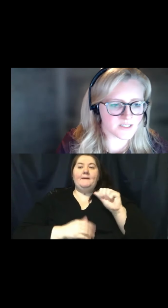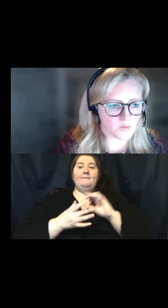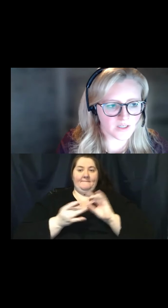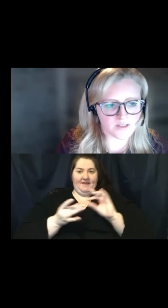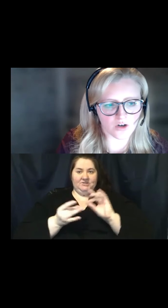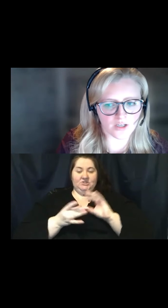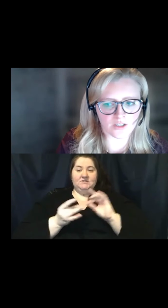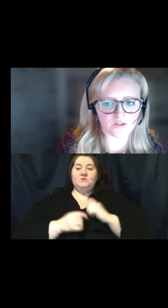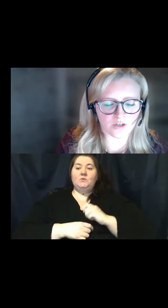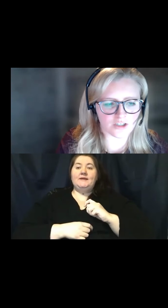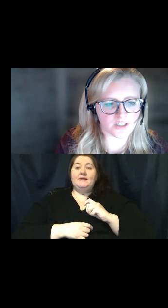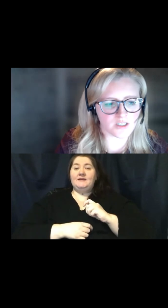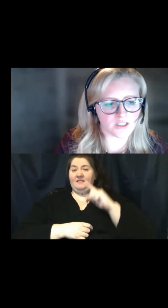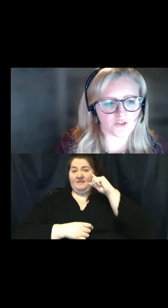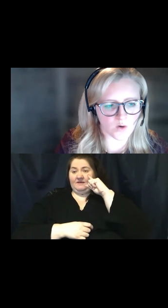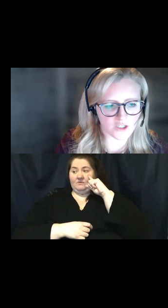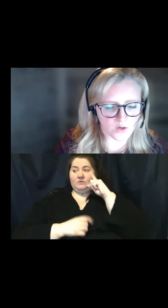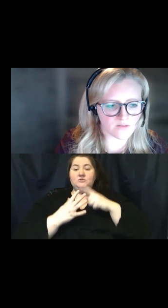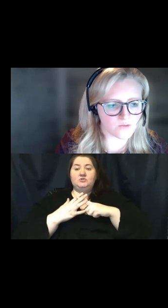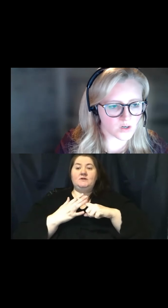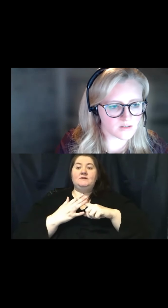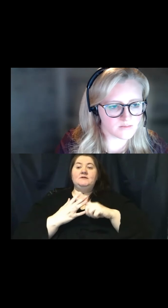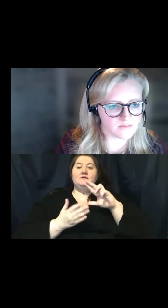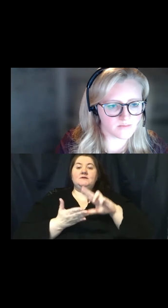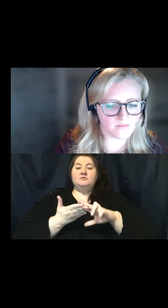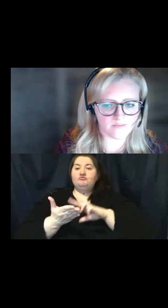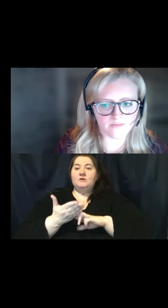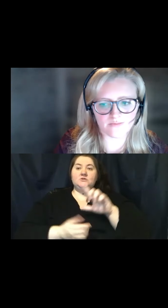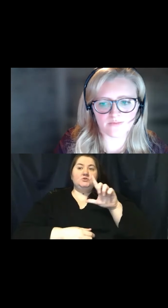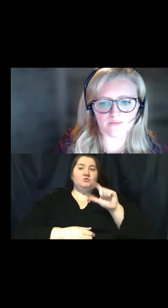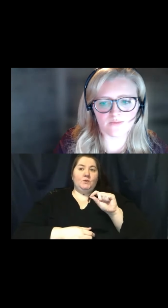we anticipate starting construction in 2024.